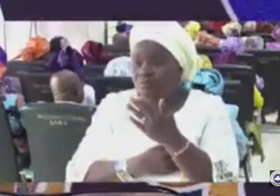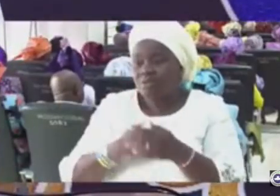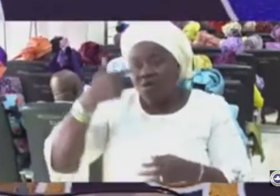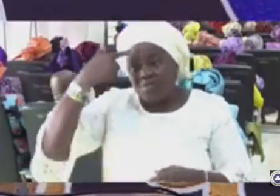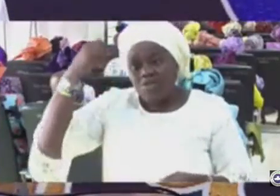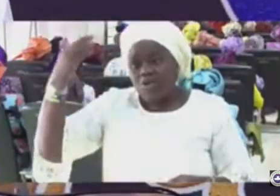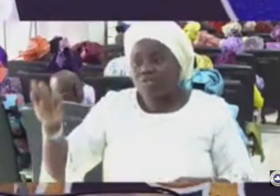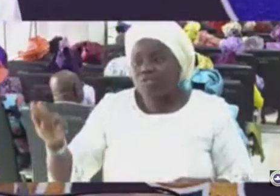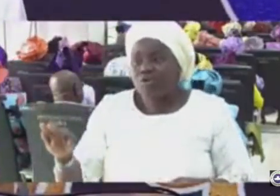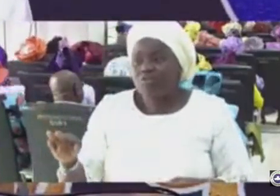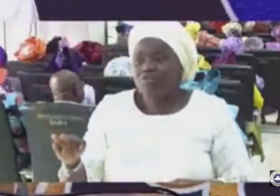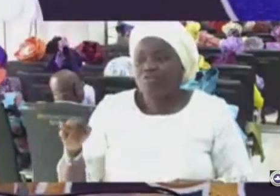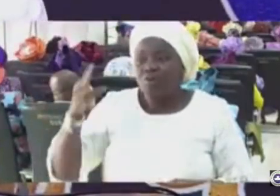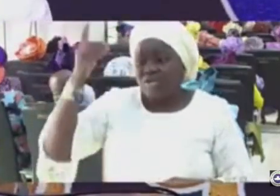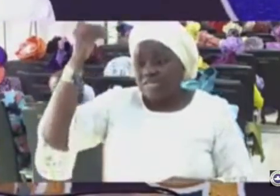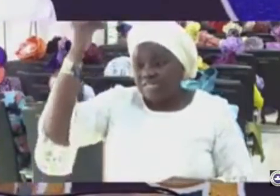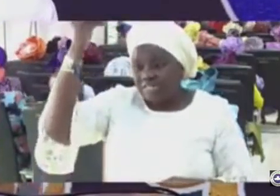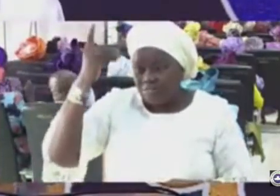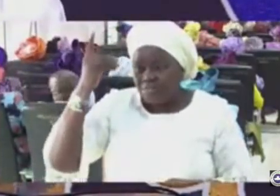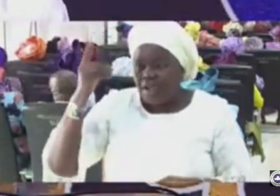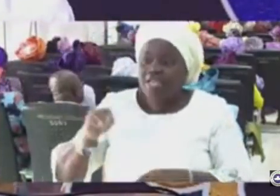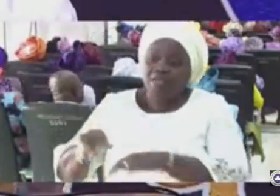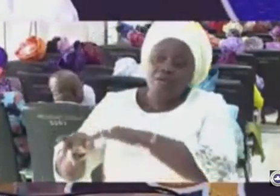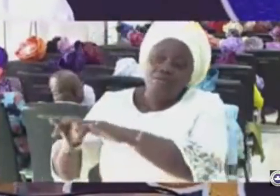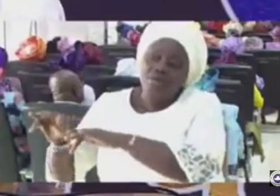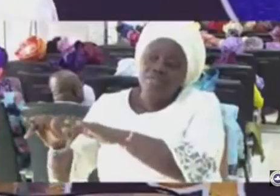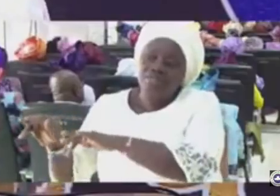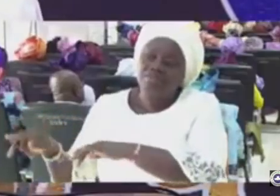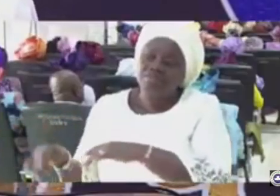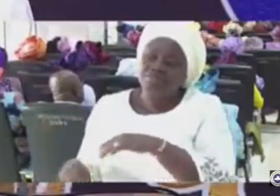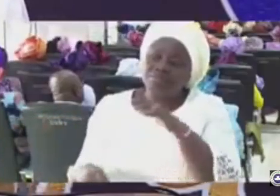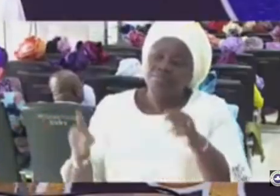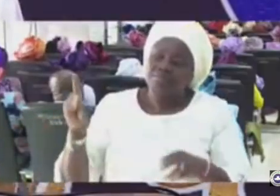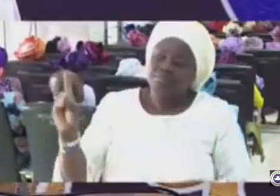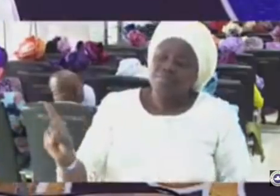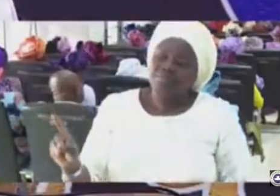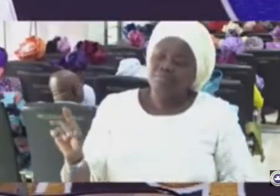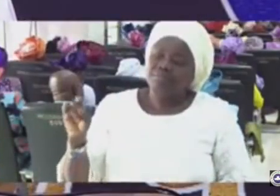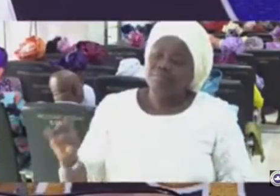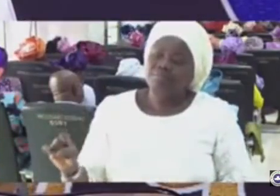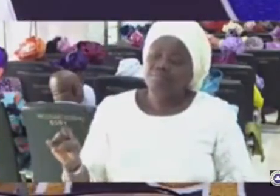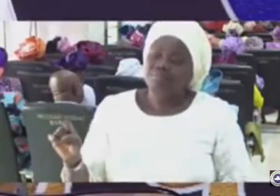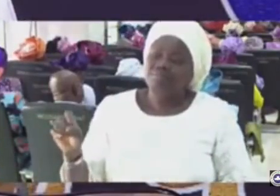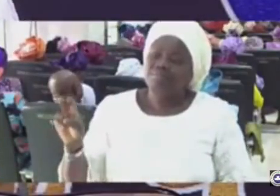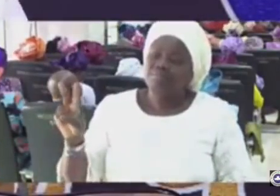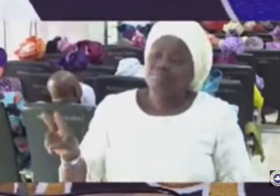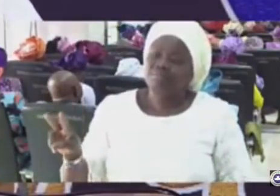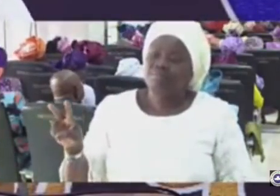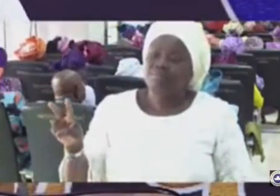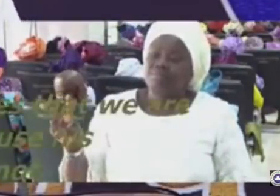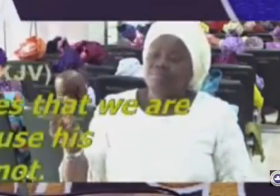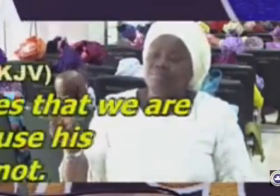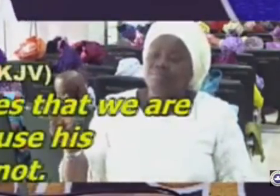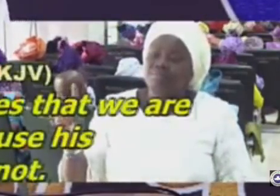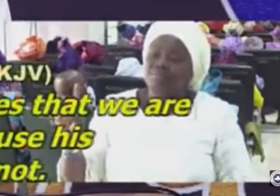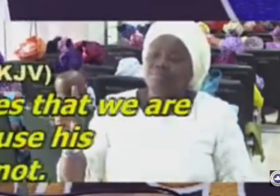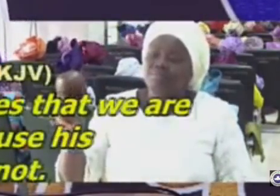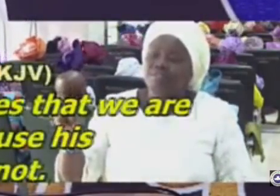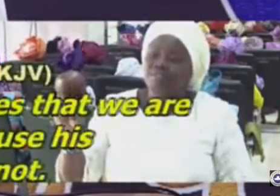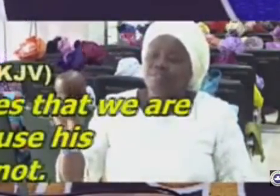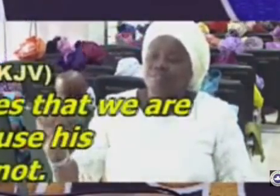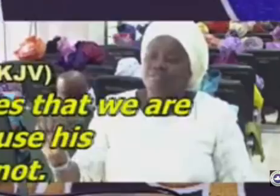Lamentation chapter 3, from verse 22 to 23. Lamentation 3, 22 to 23 says, it is of the mercy of the